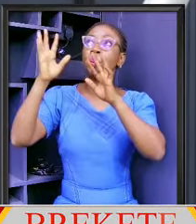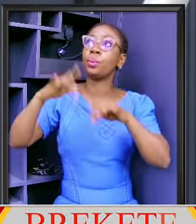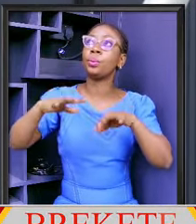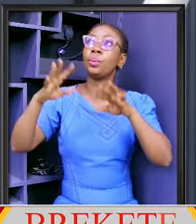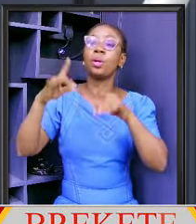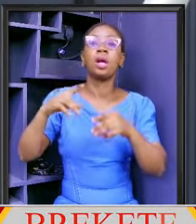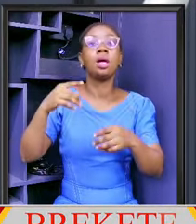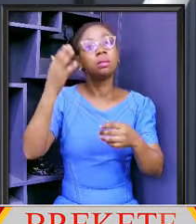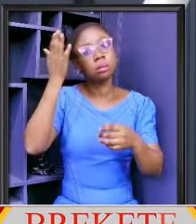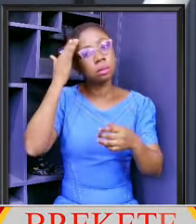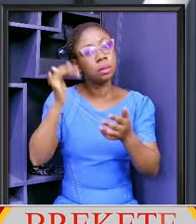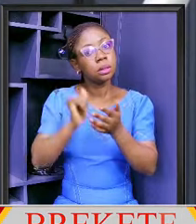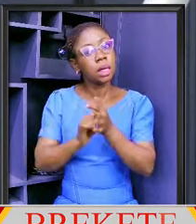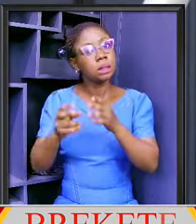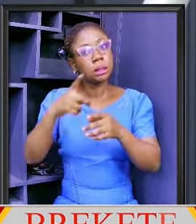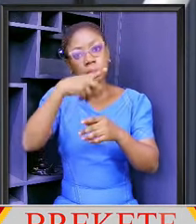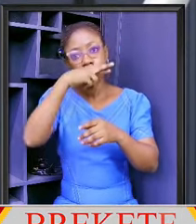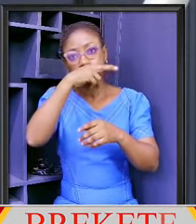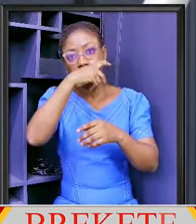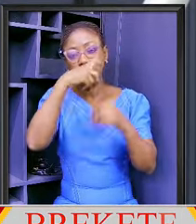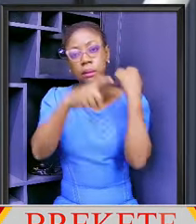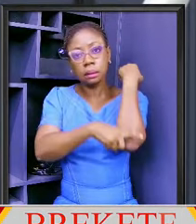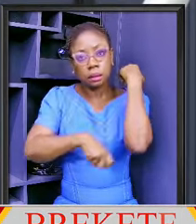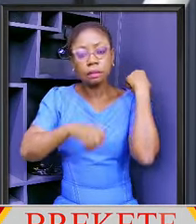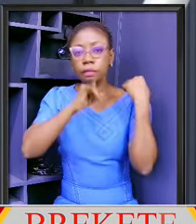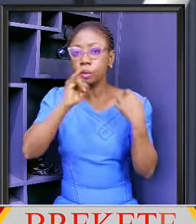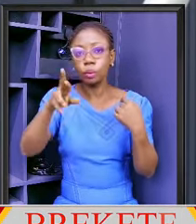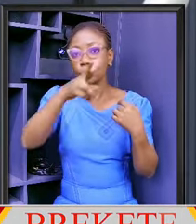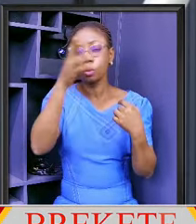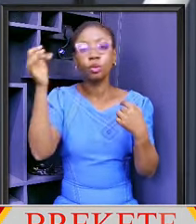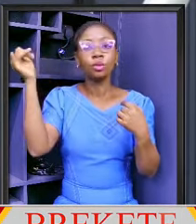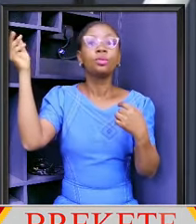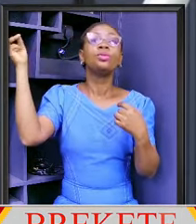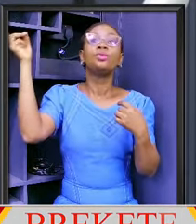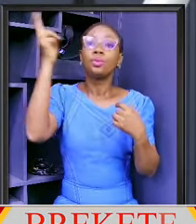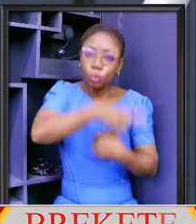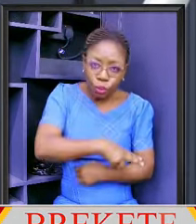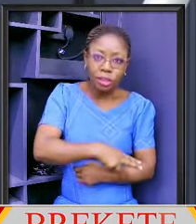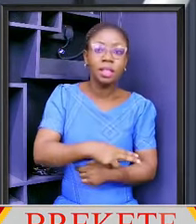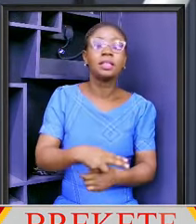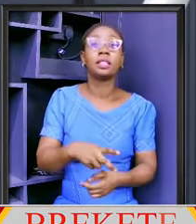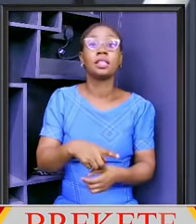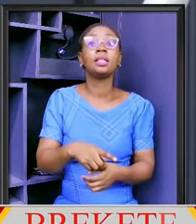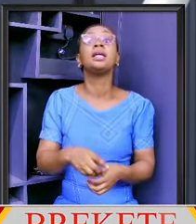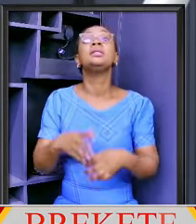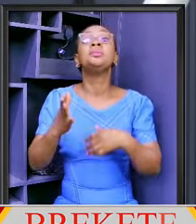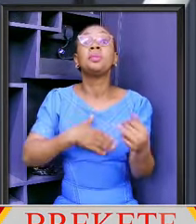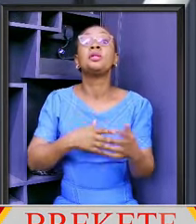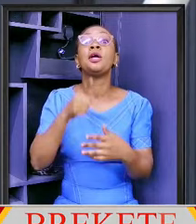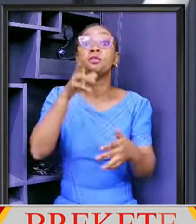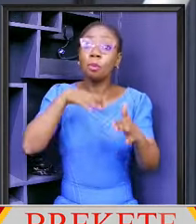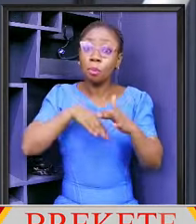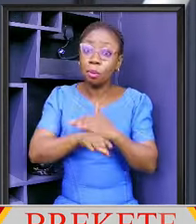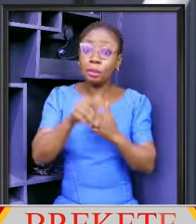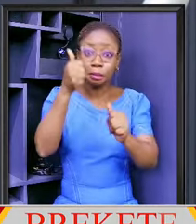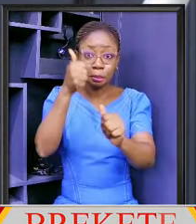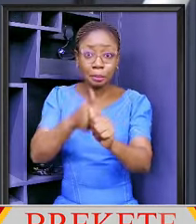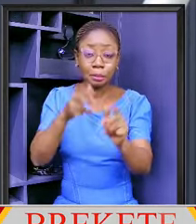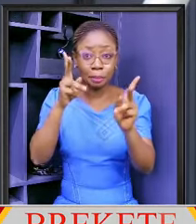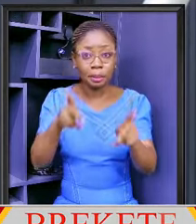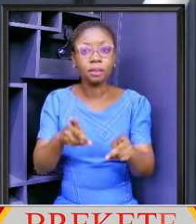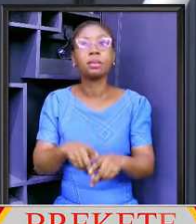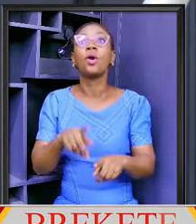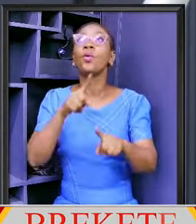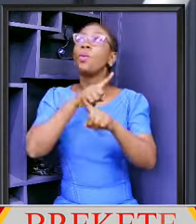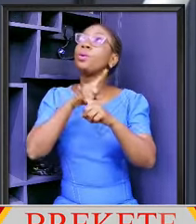useless. Even if now you born thief, you know say you born useless picking. Once rain cloud